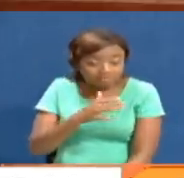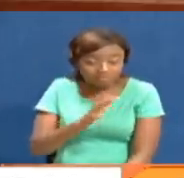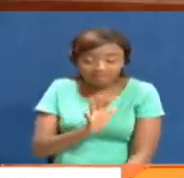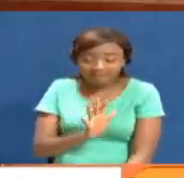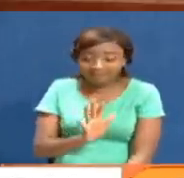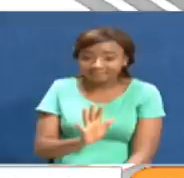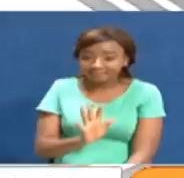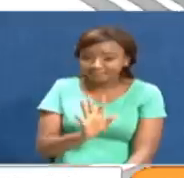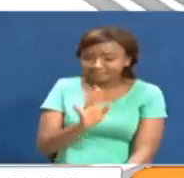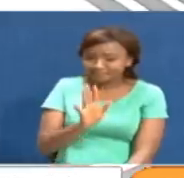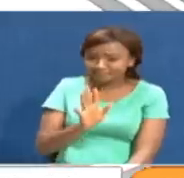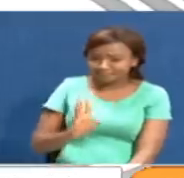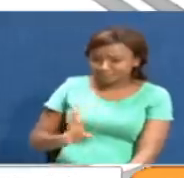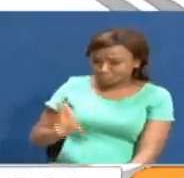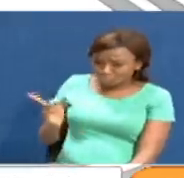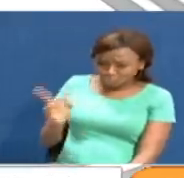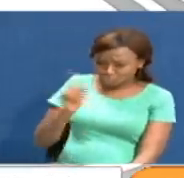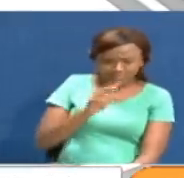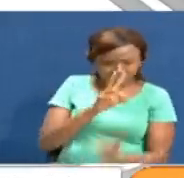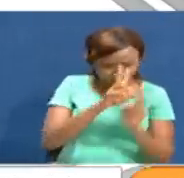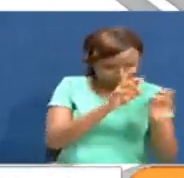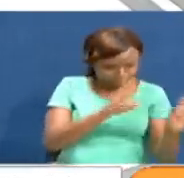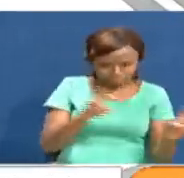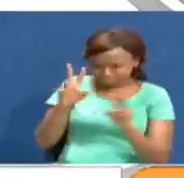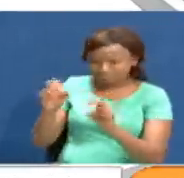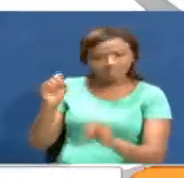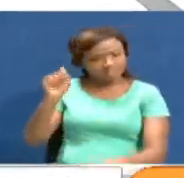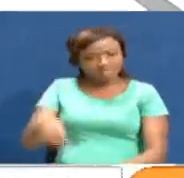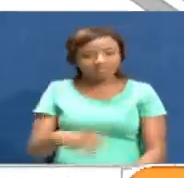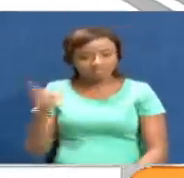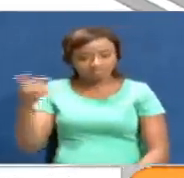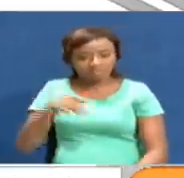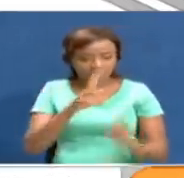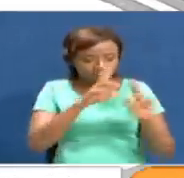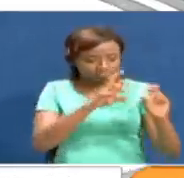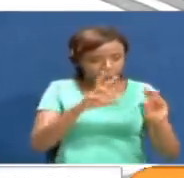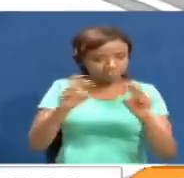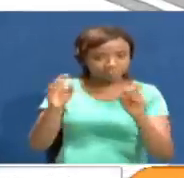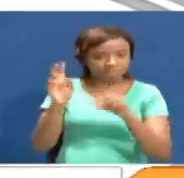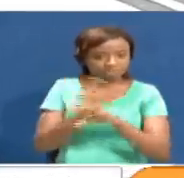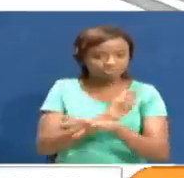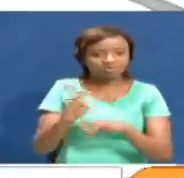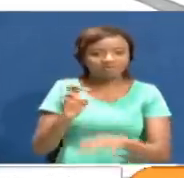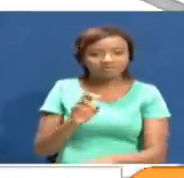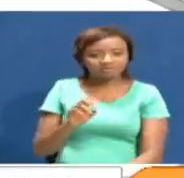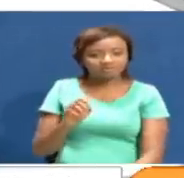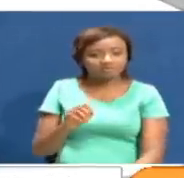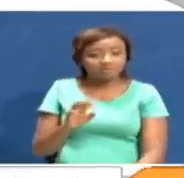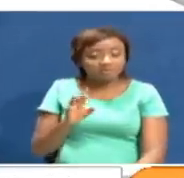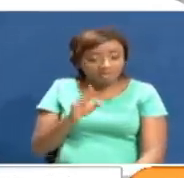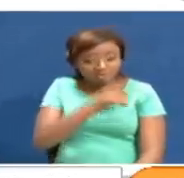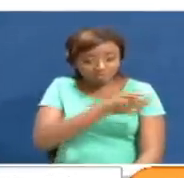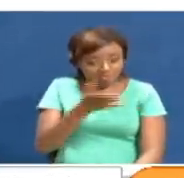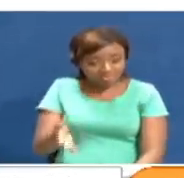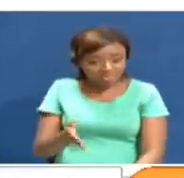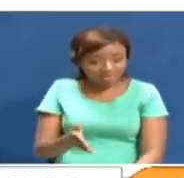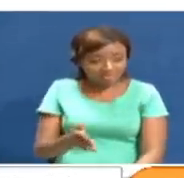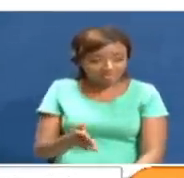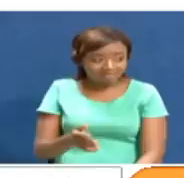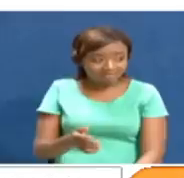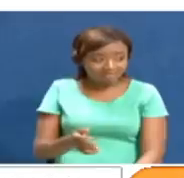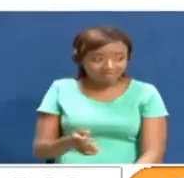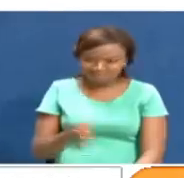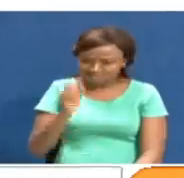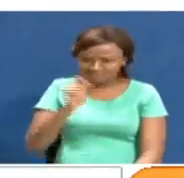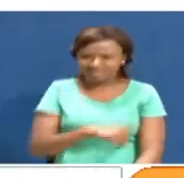yes. And the boss comes to check? Yes, he comes himself to check. And supervise? And supervise. So and you have to be there? You don't have